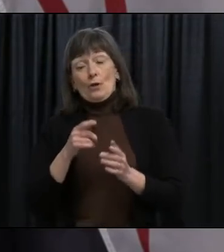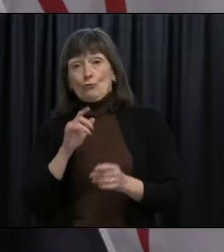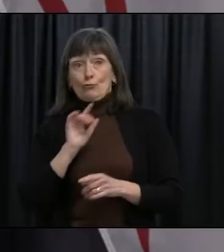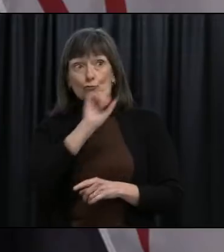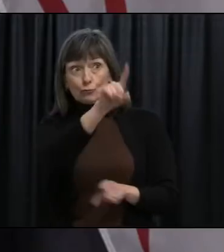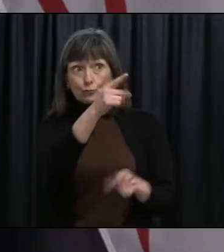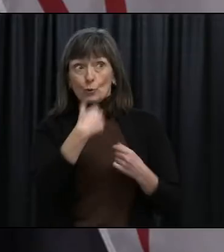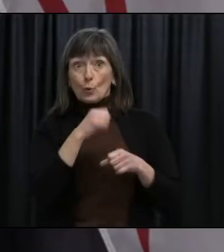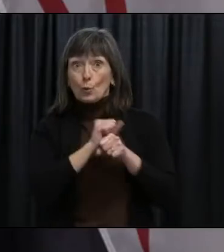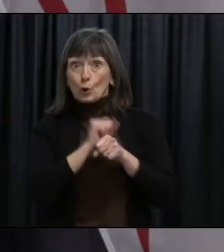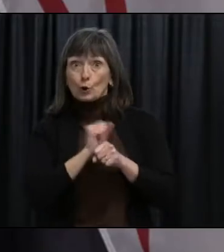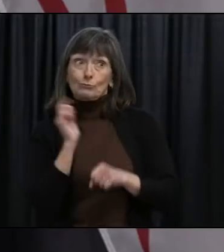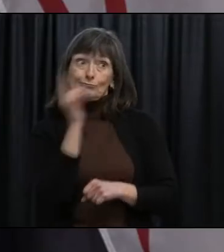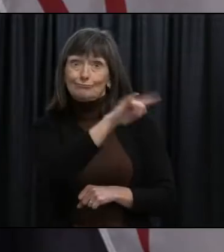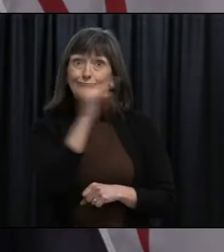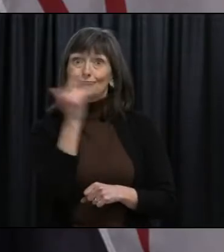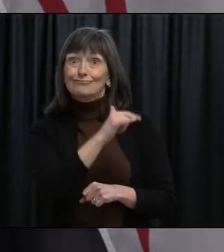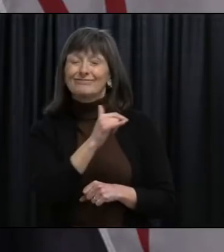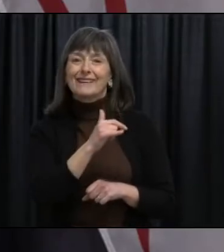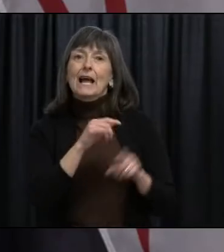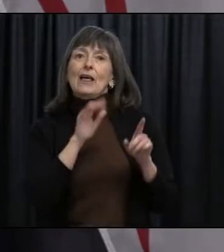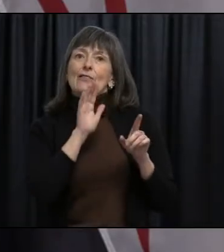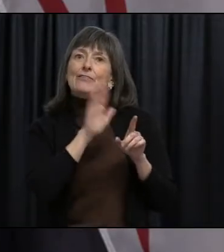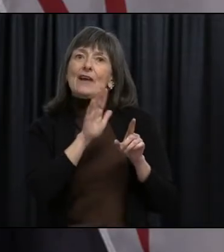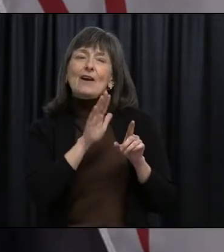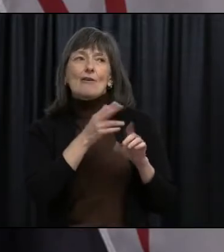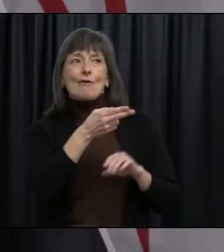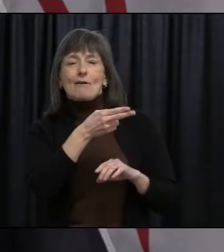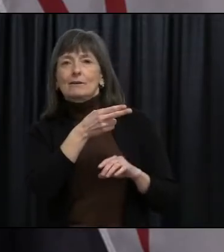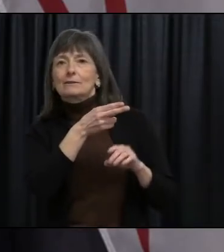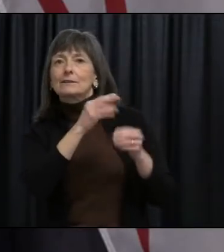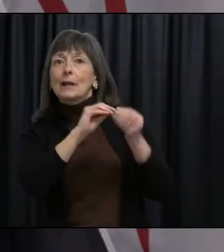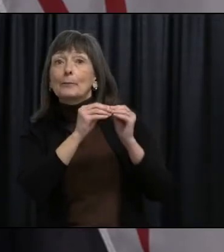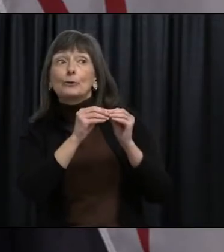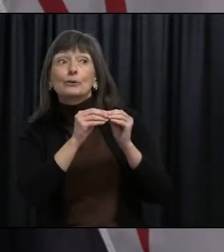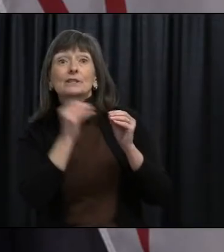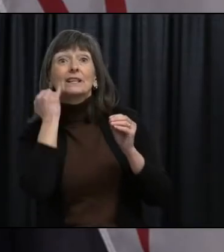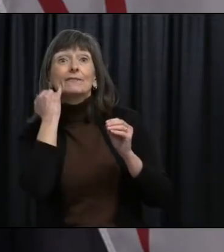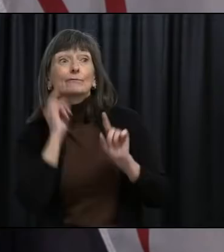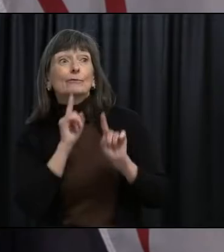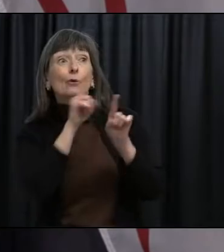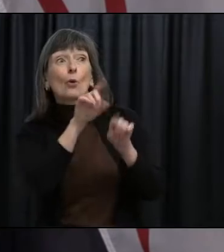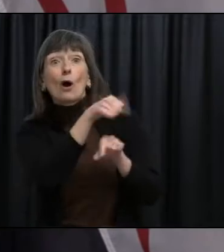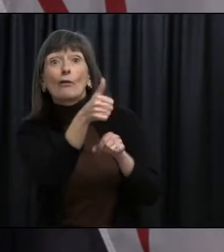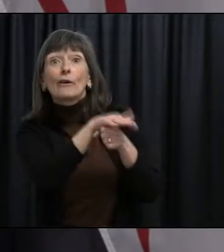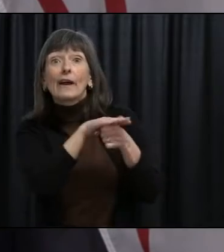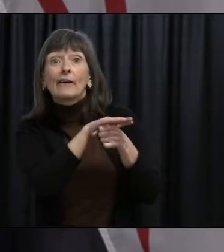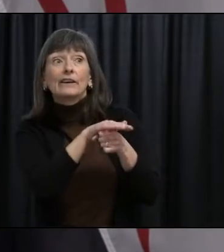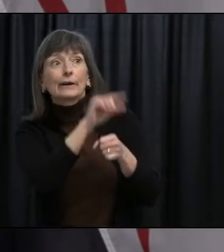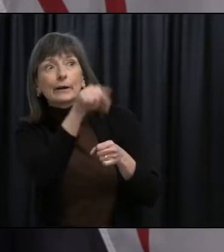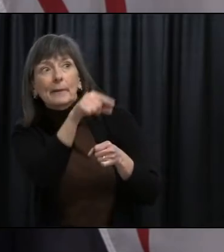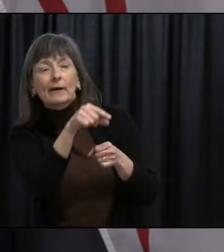have quite low prevalence, very similar to Labrador's prevalence, in fact, and so it's not the